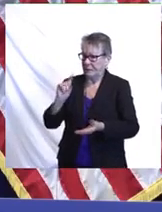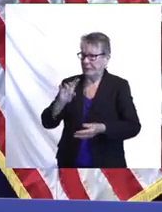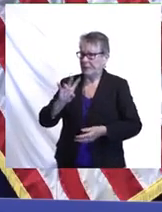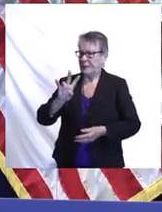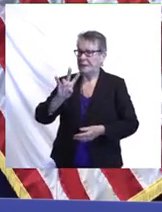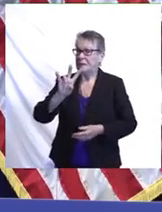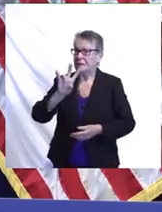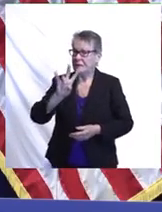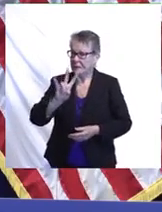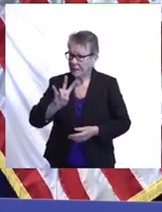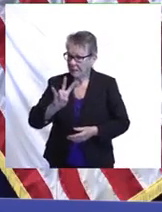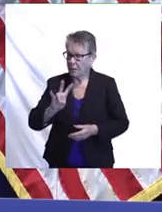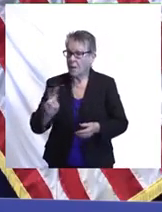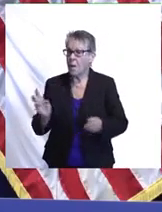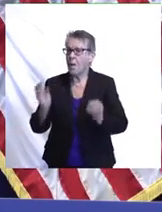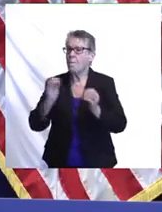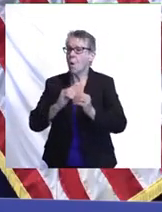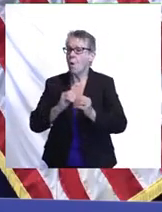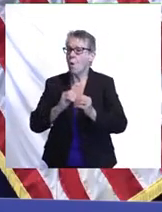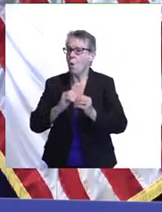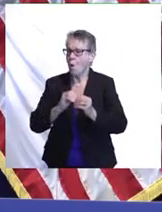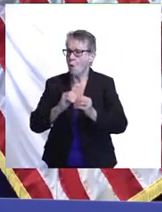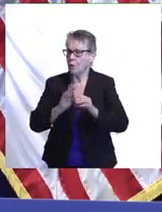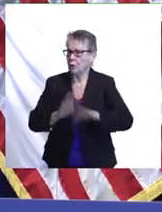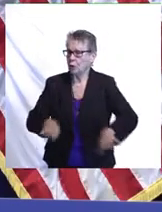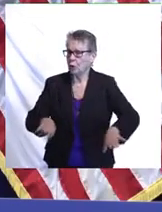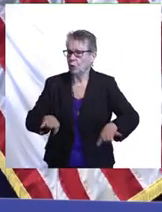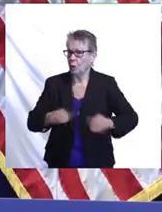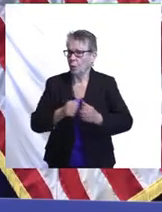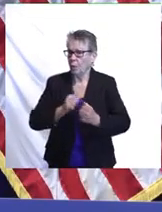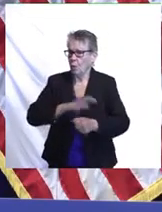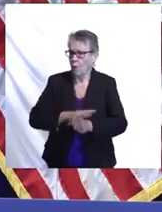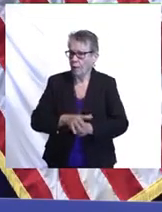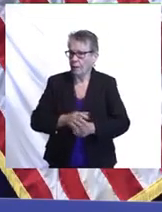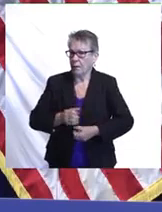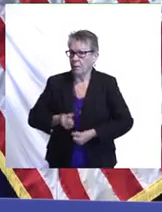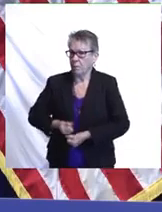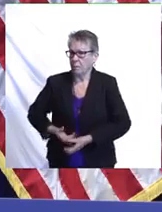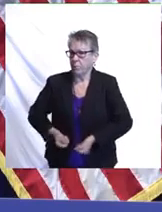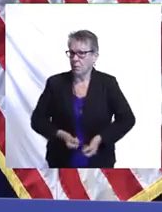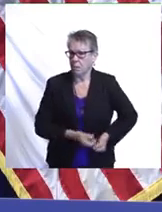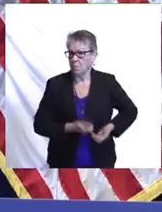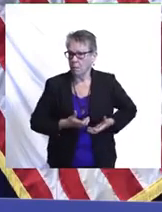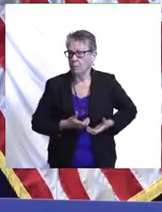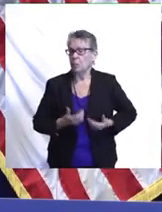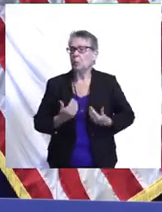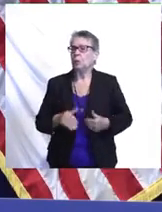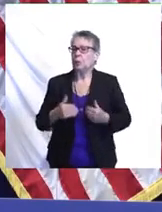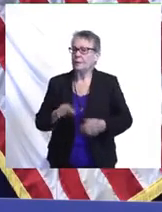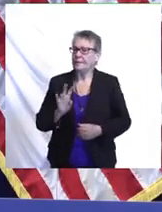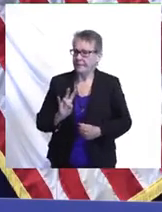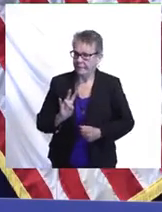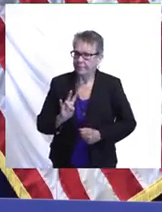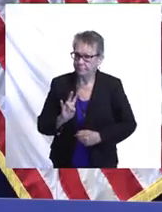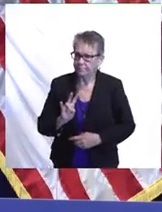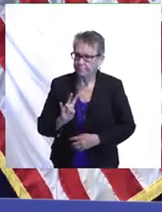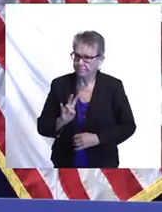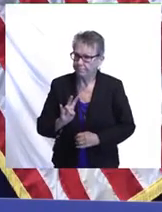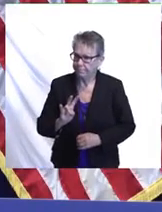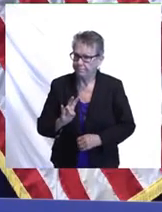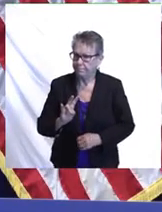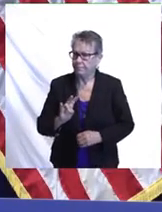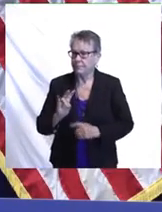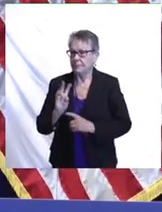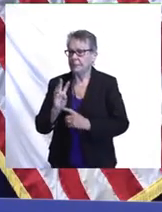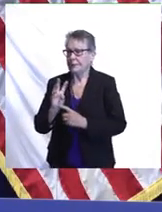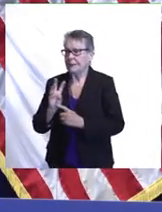multisystem inflammatory syndrome in children. 6 of these reports are older